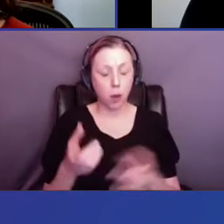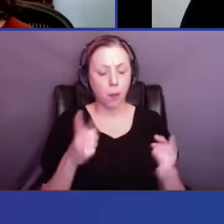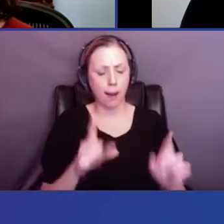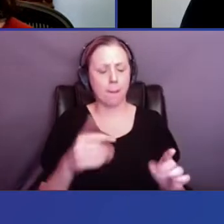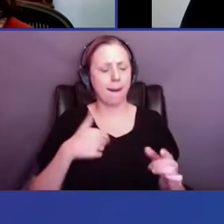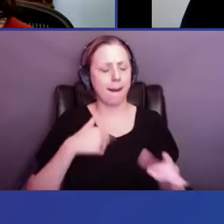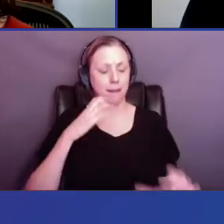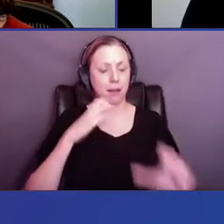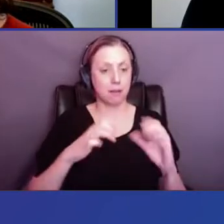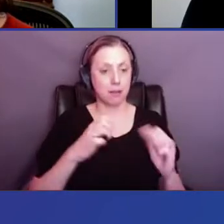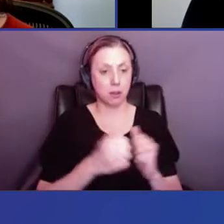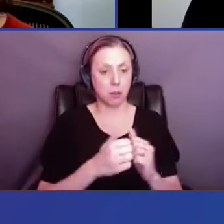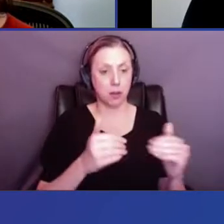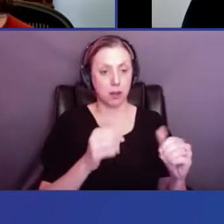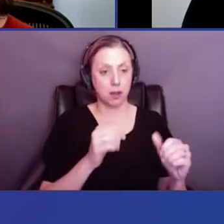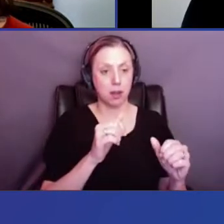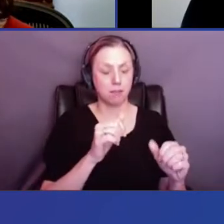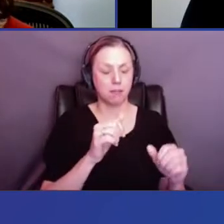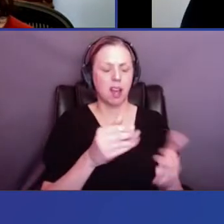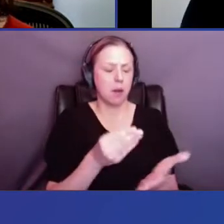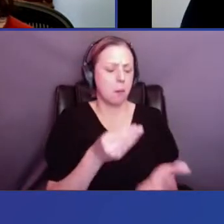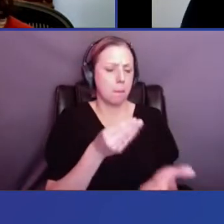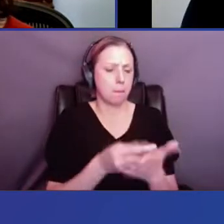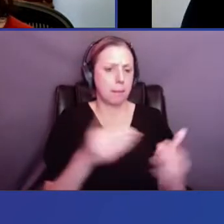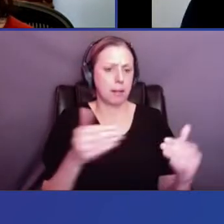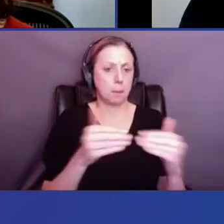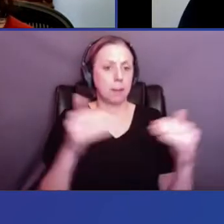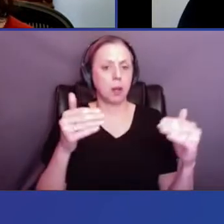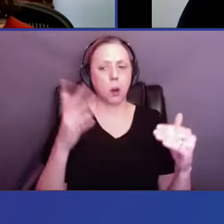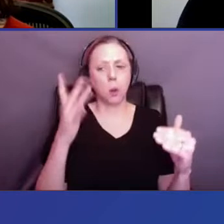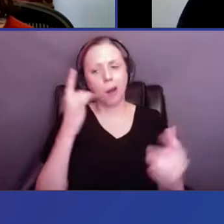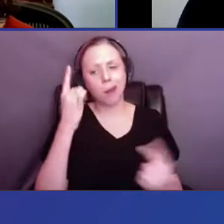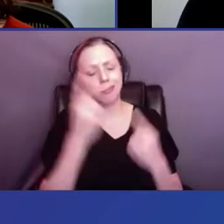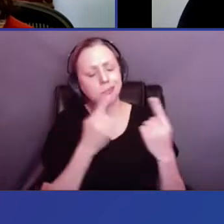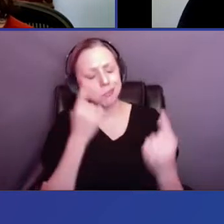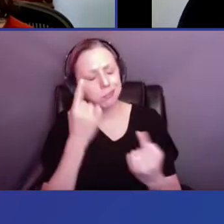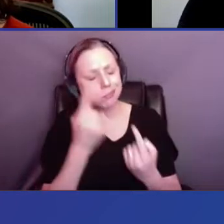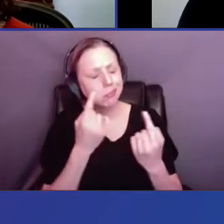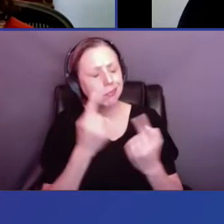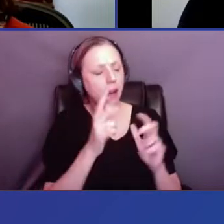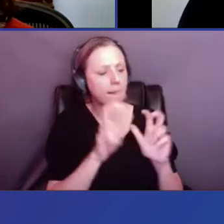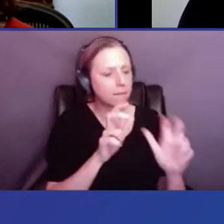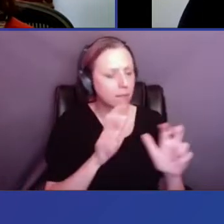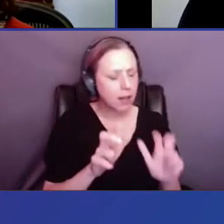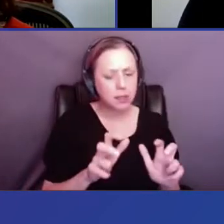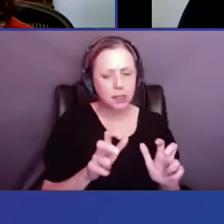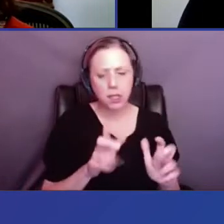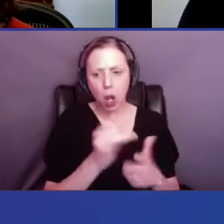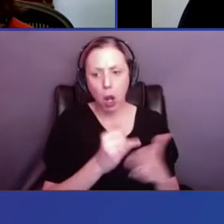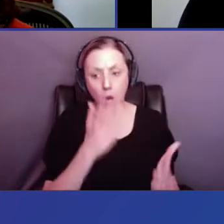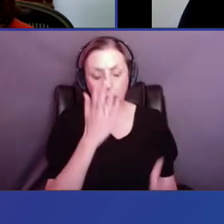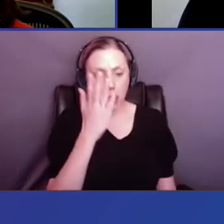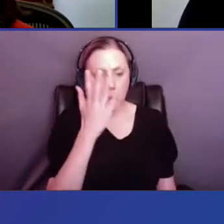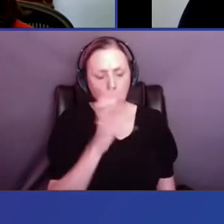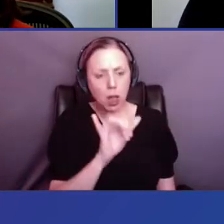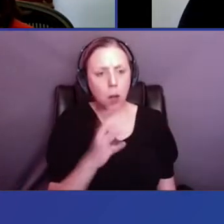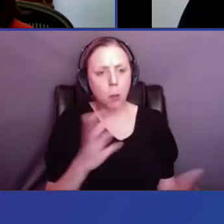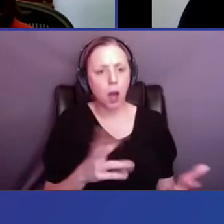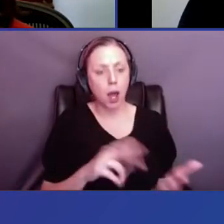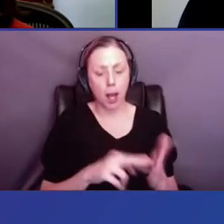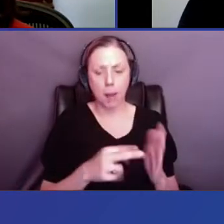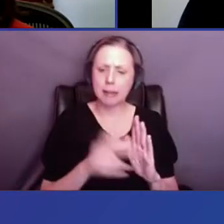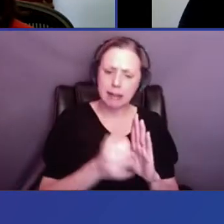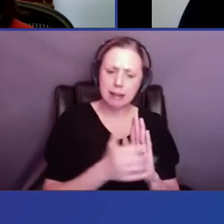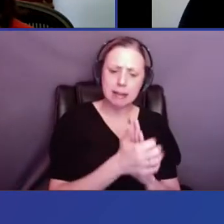peer funders, or funding peers, to really consider what investing in artists look like, not only for their skills, creativity, and